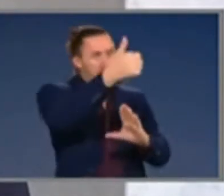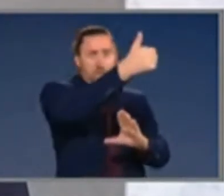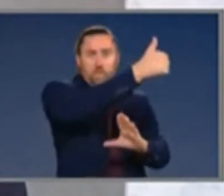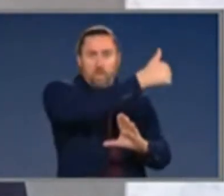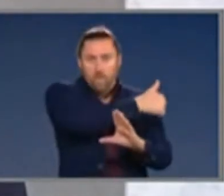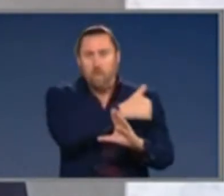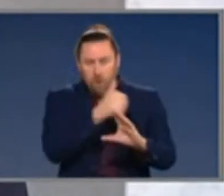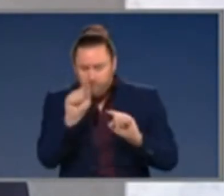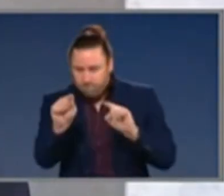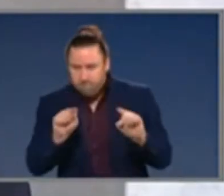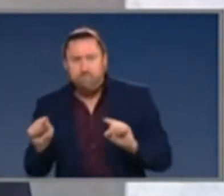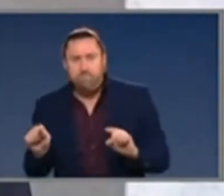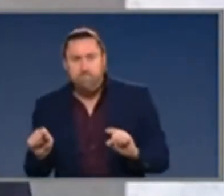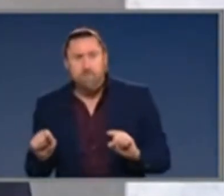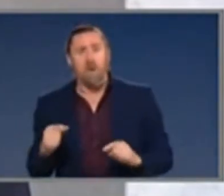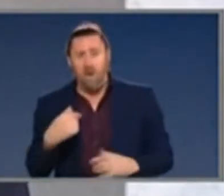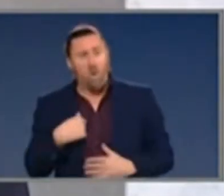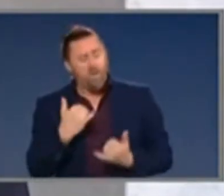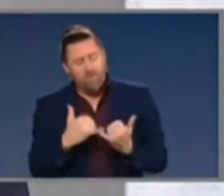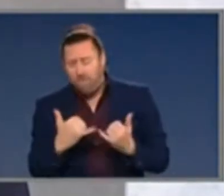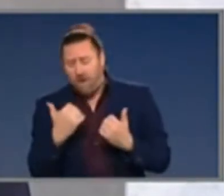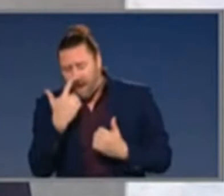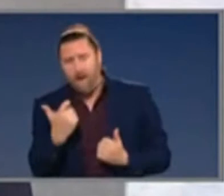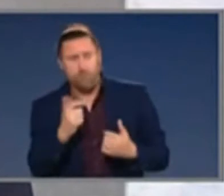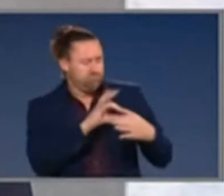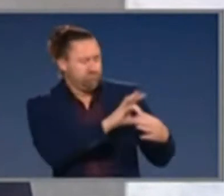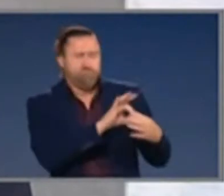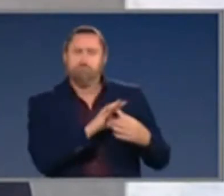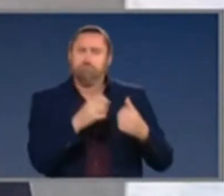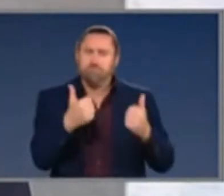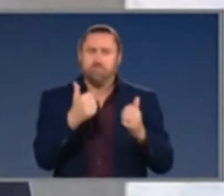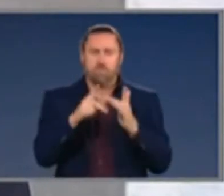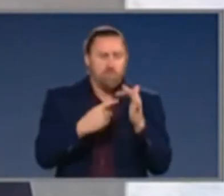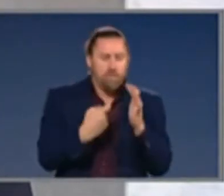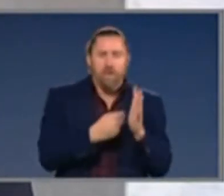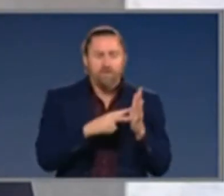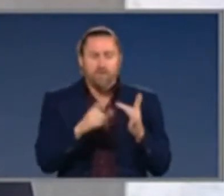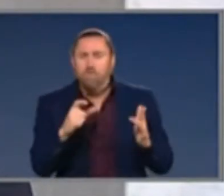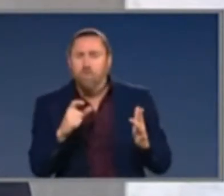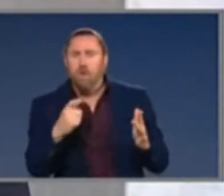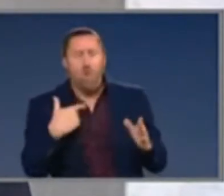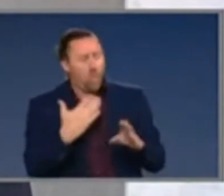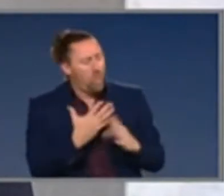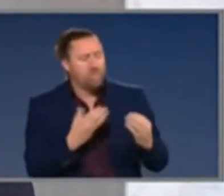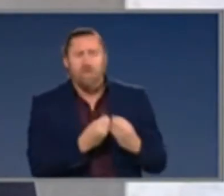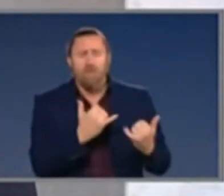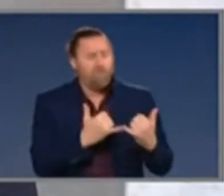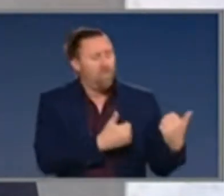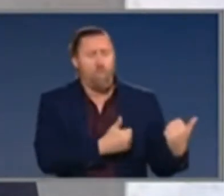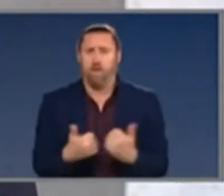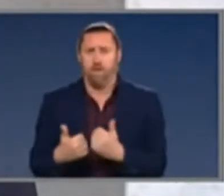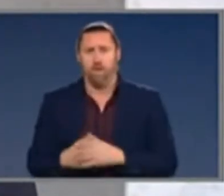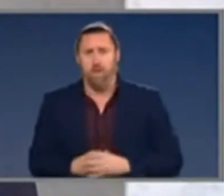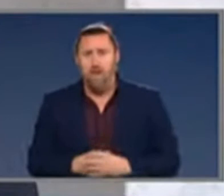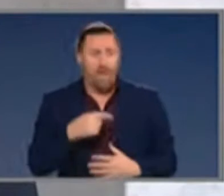proceeding. The relationship is a very strong one. We've worked together for some period of time now, and that working relationship undoubtedly